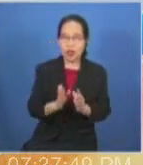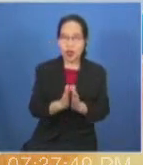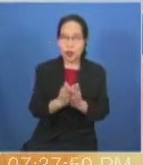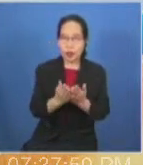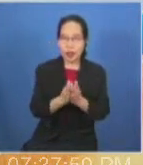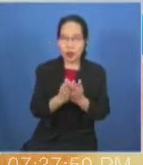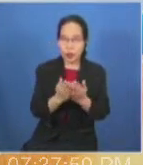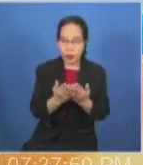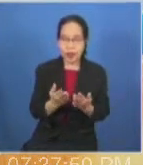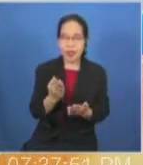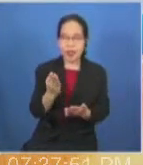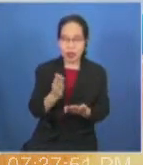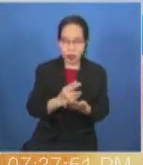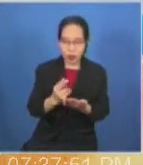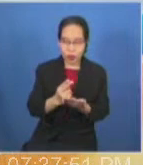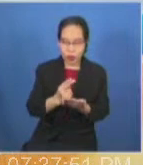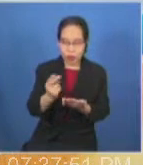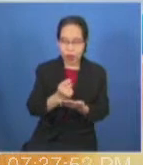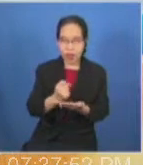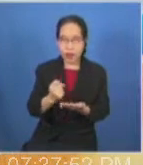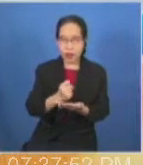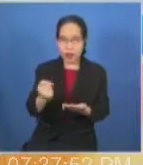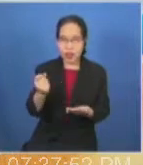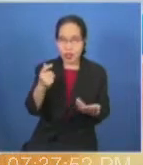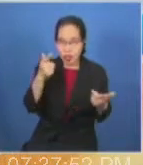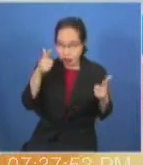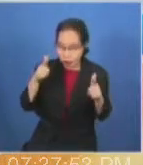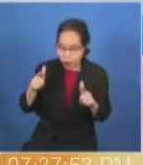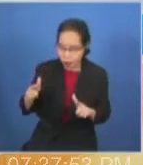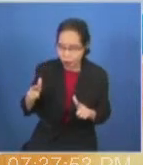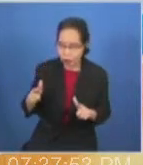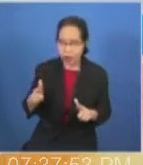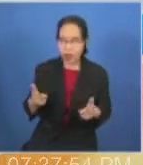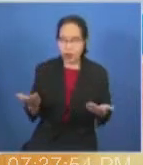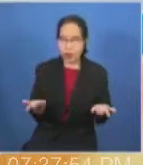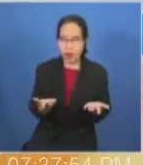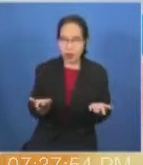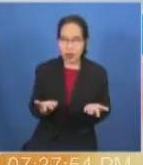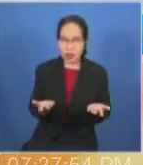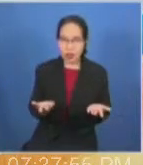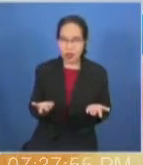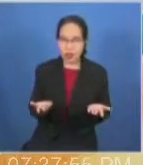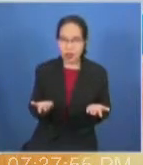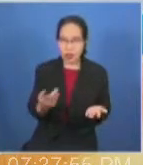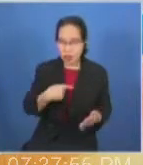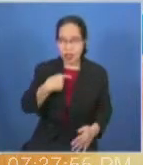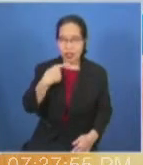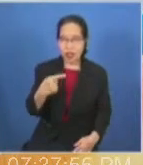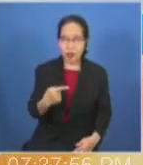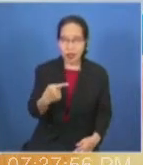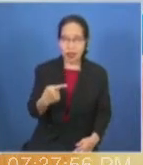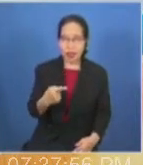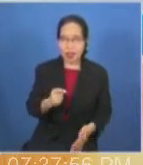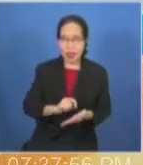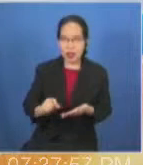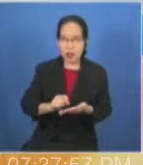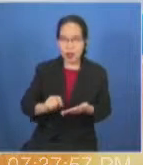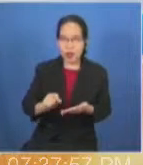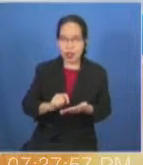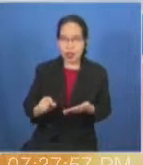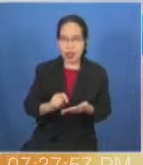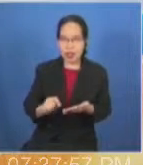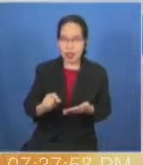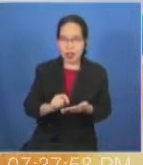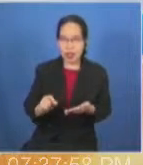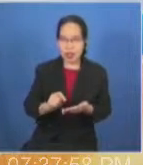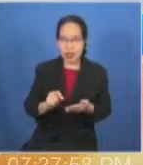your study of the words of God. Let us open our Holy Scriptures and you can check the things we are